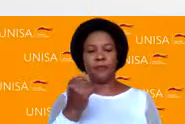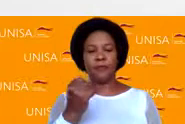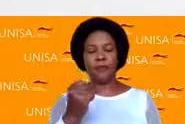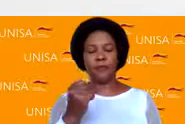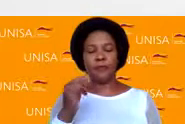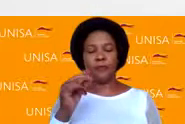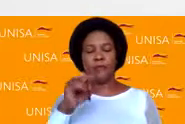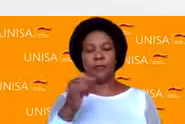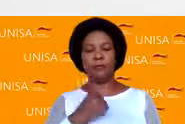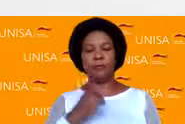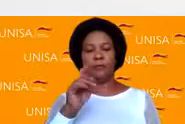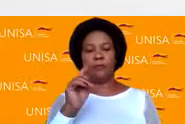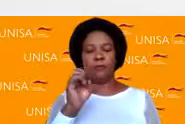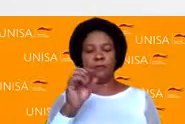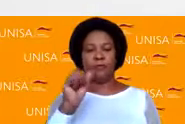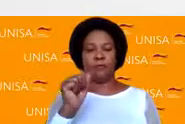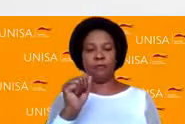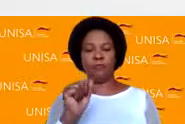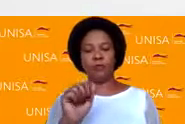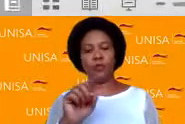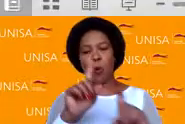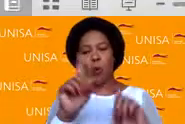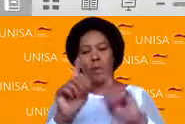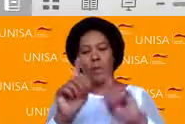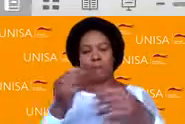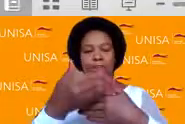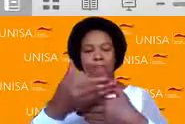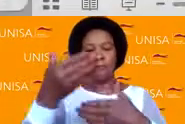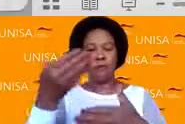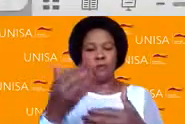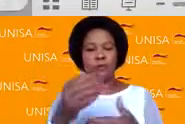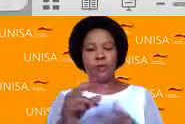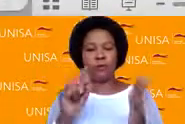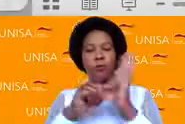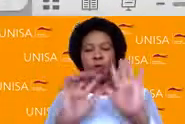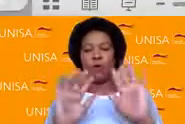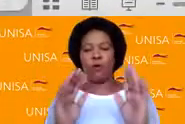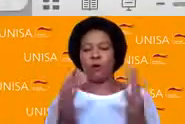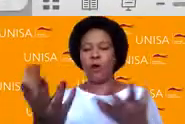the inquiries page. I'll quickly show you where to go.